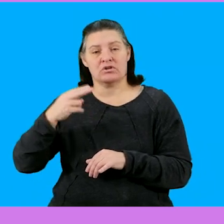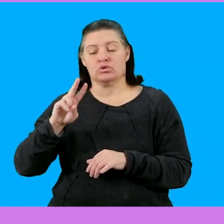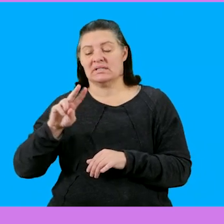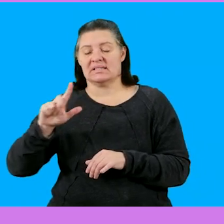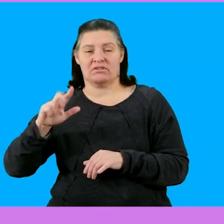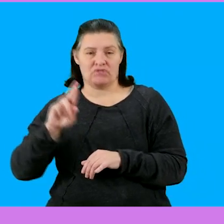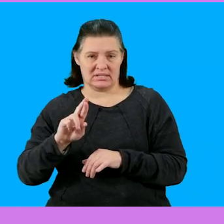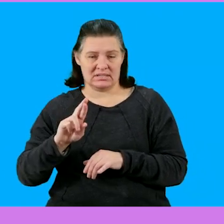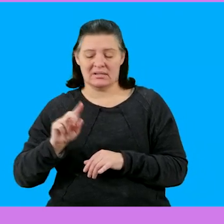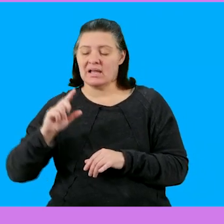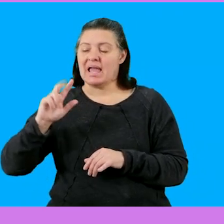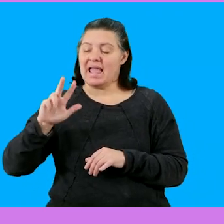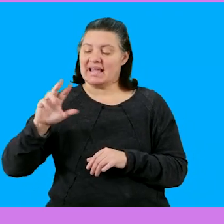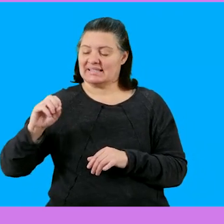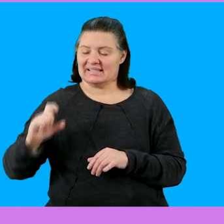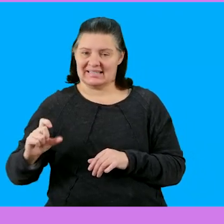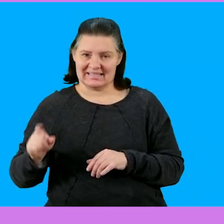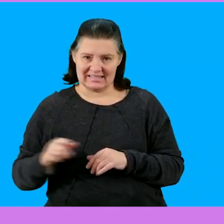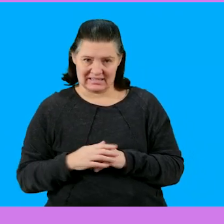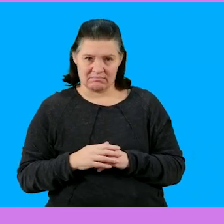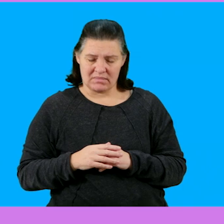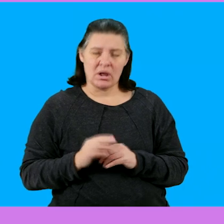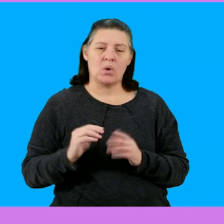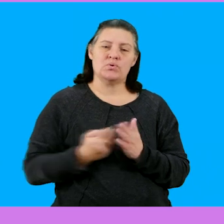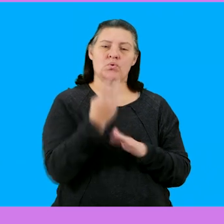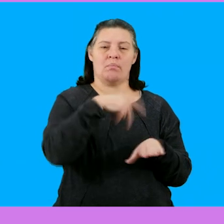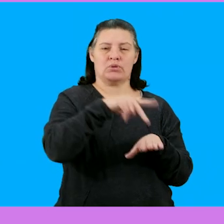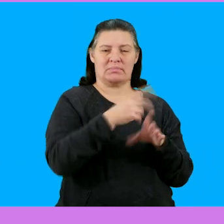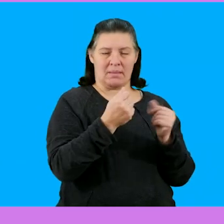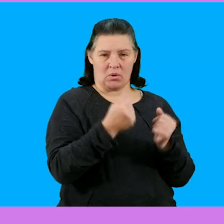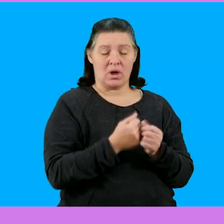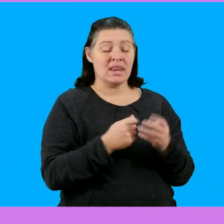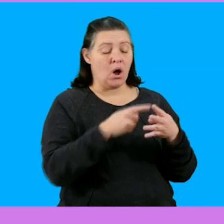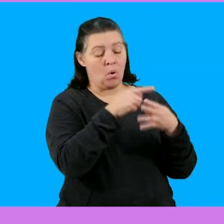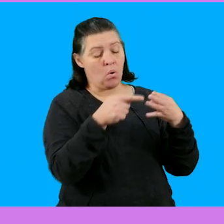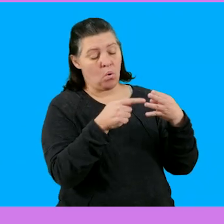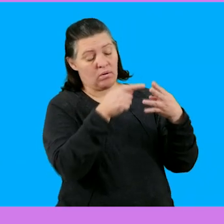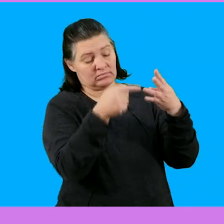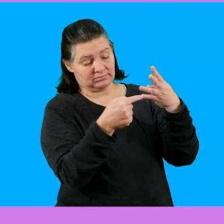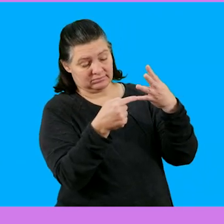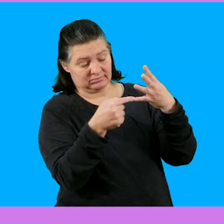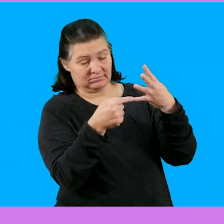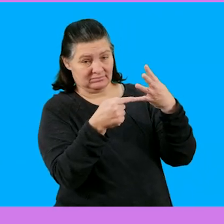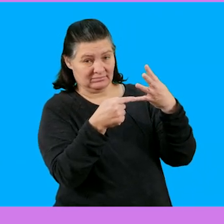208,427 rand and 80 cents. That becomes our new principal amount. Right. I'm now in the fourth